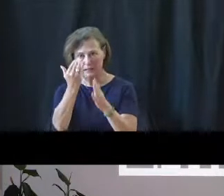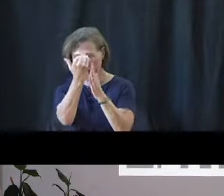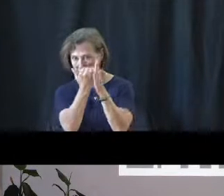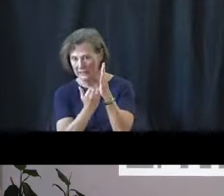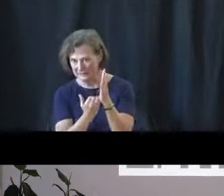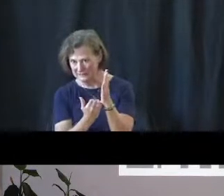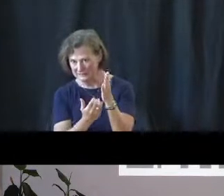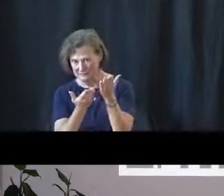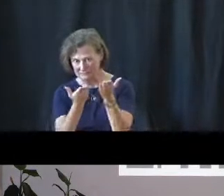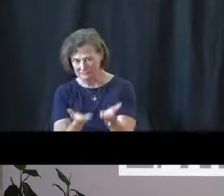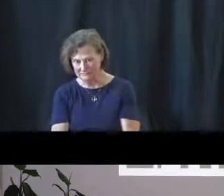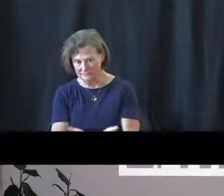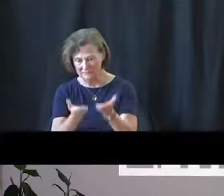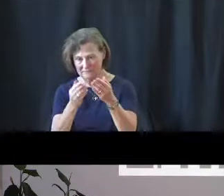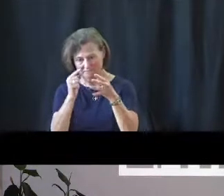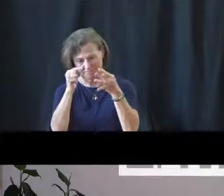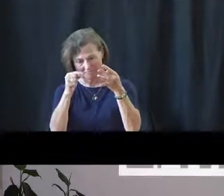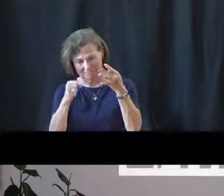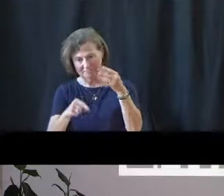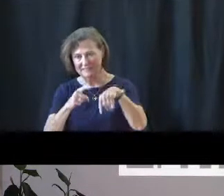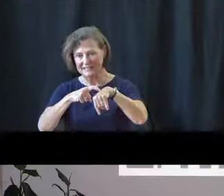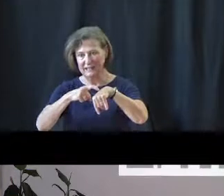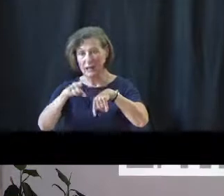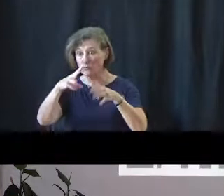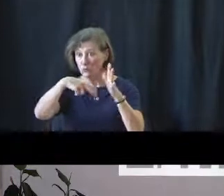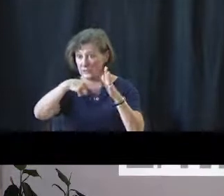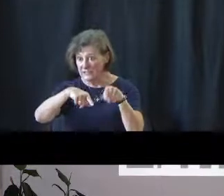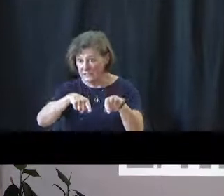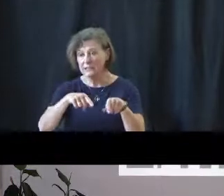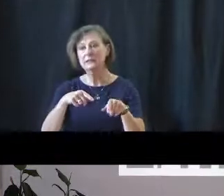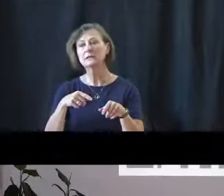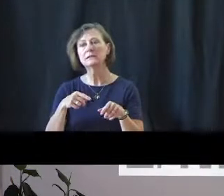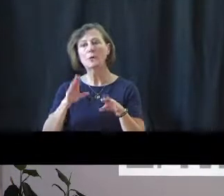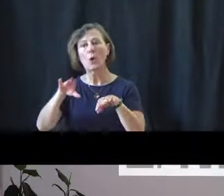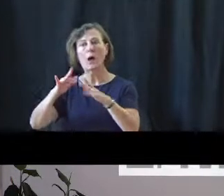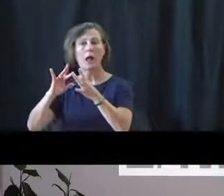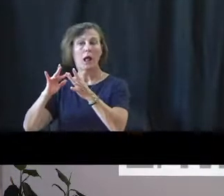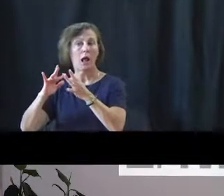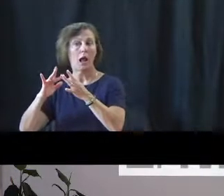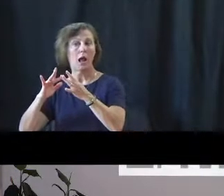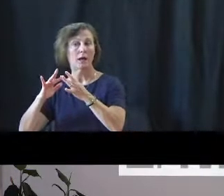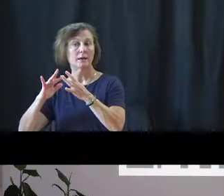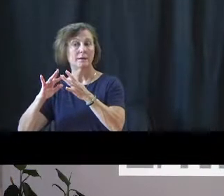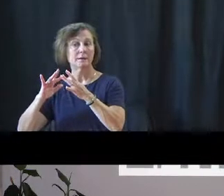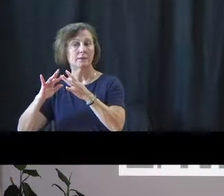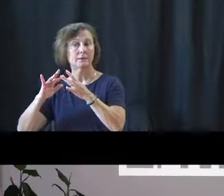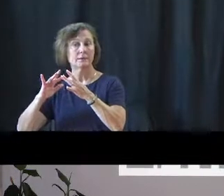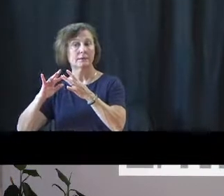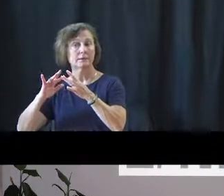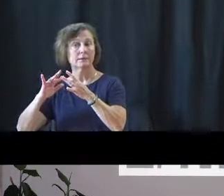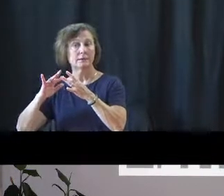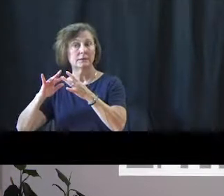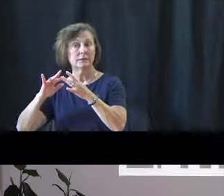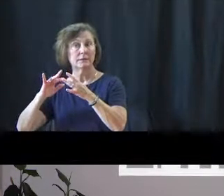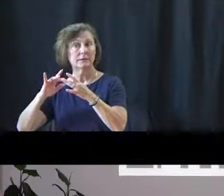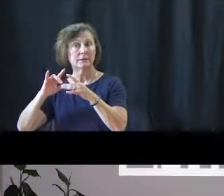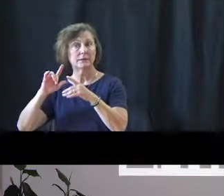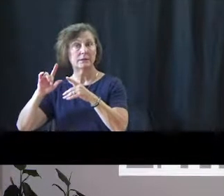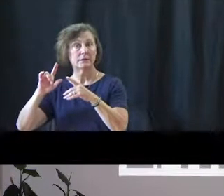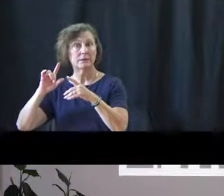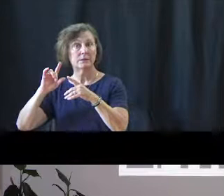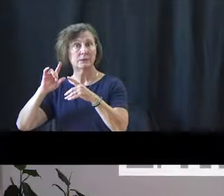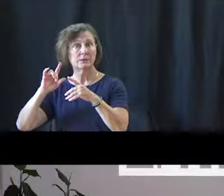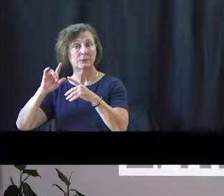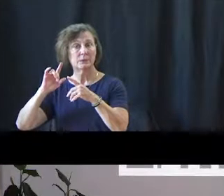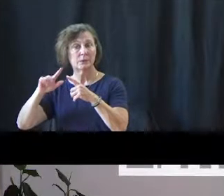are numerous times. You can read that. You can go online, go to that website, and